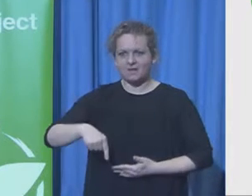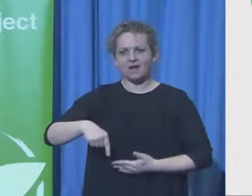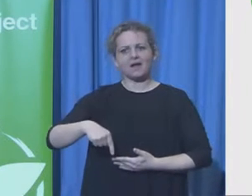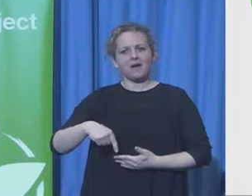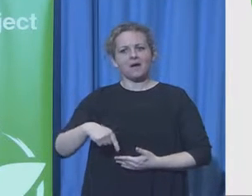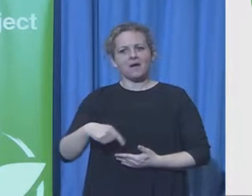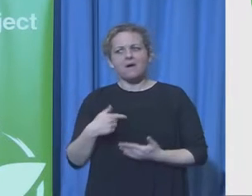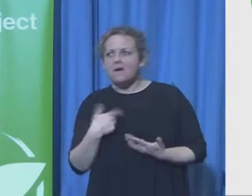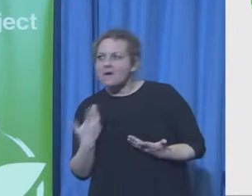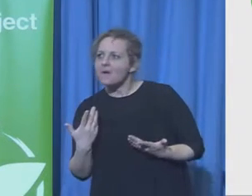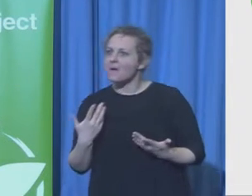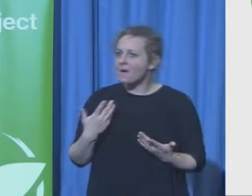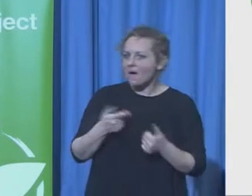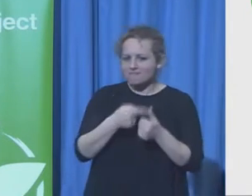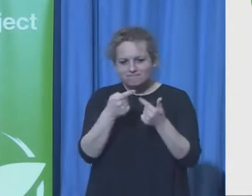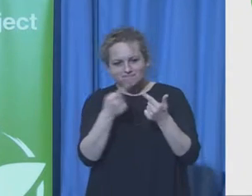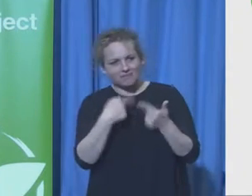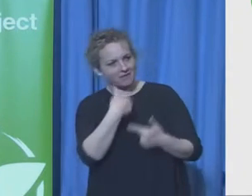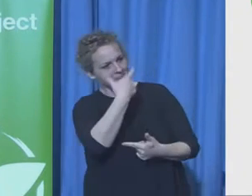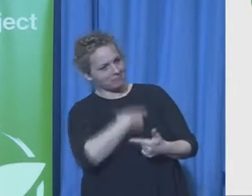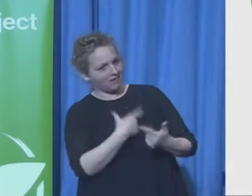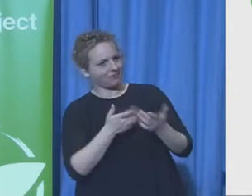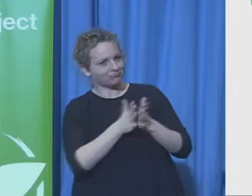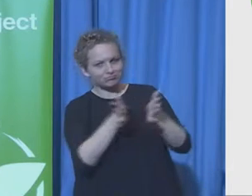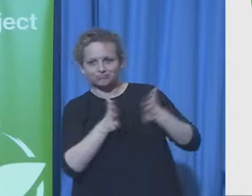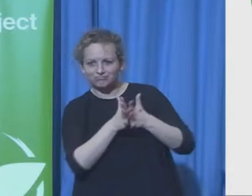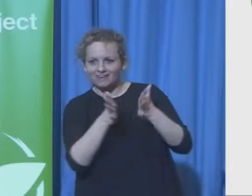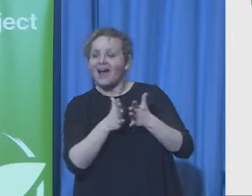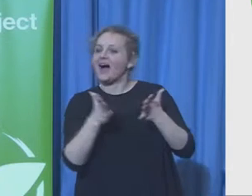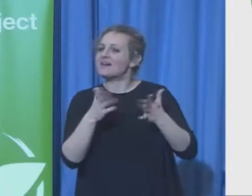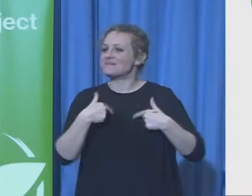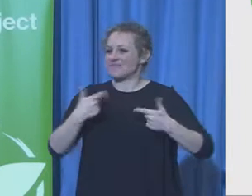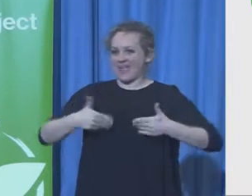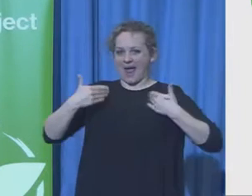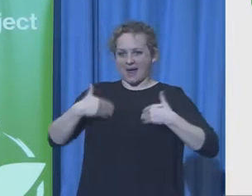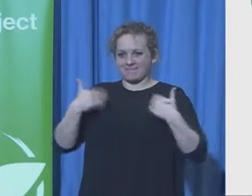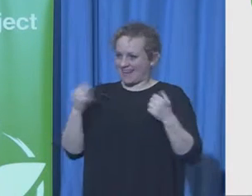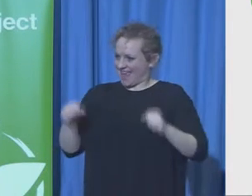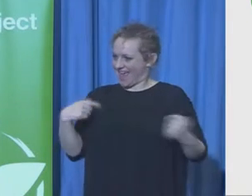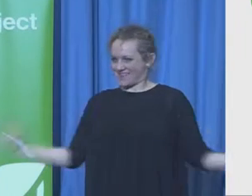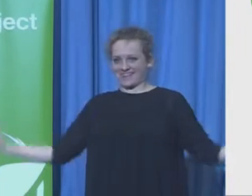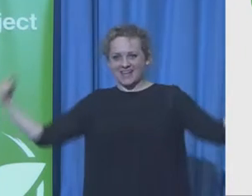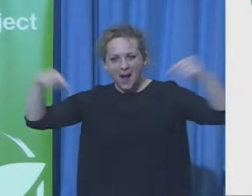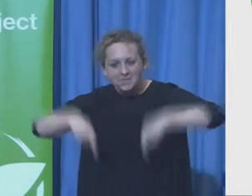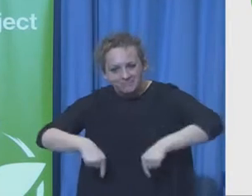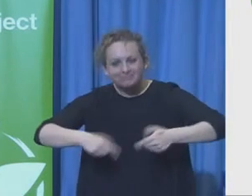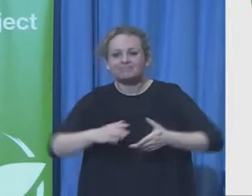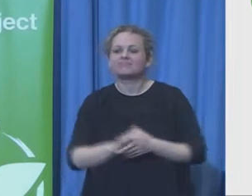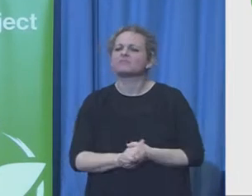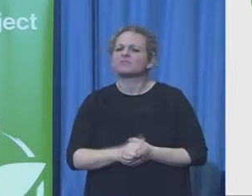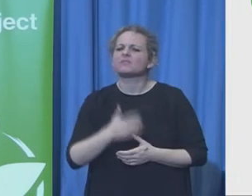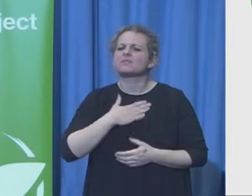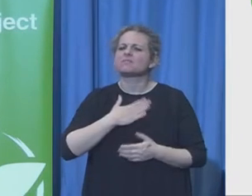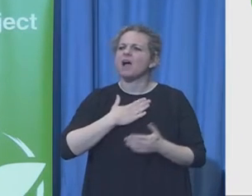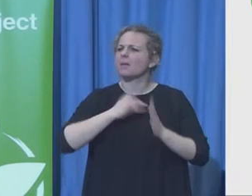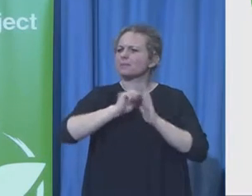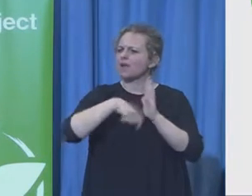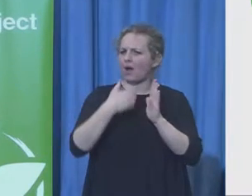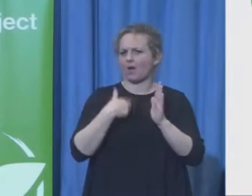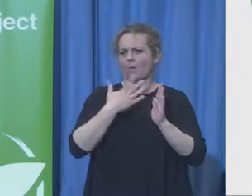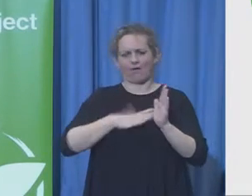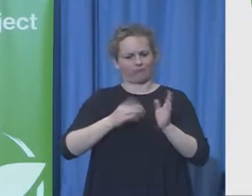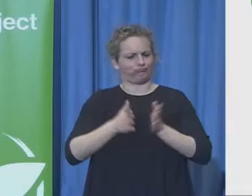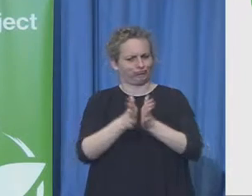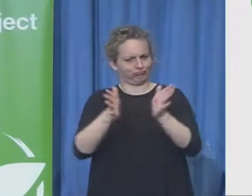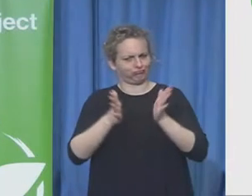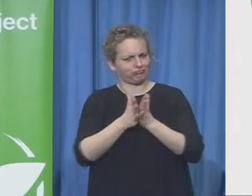and I'm delighted to be invited here to share about the Wellbeing Project. It's